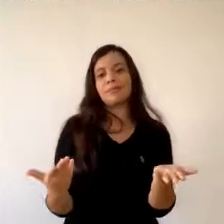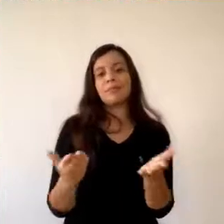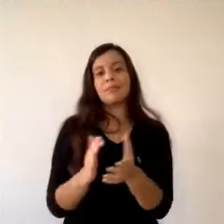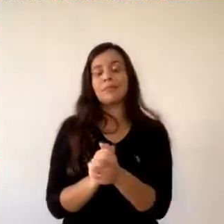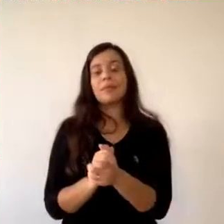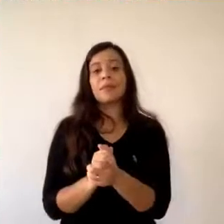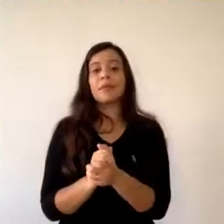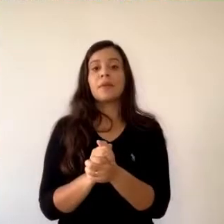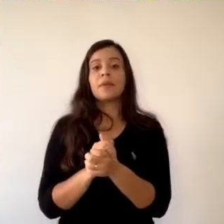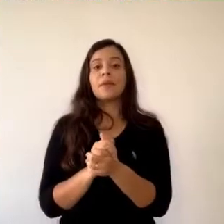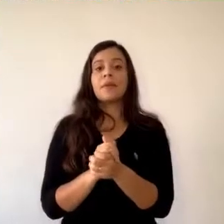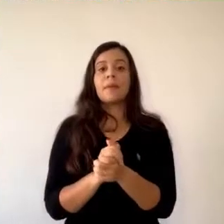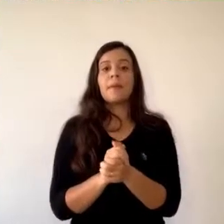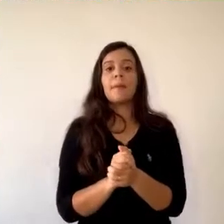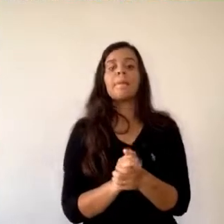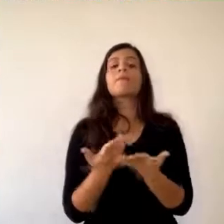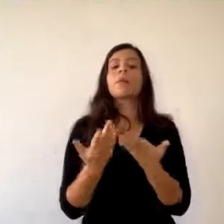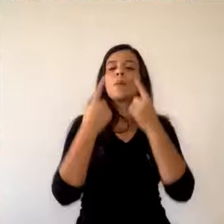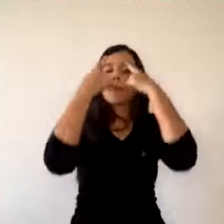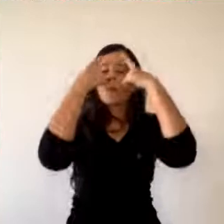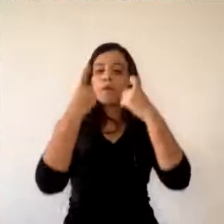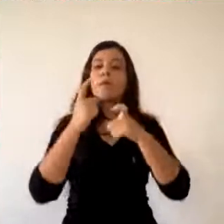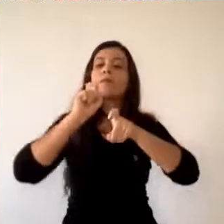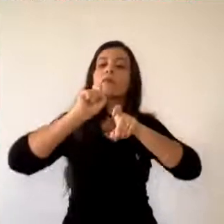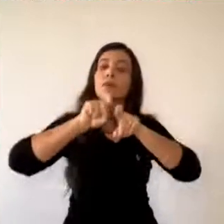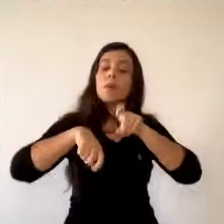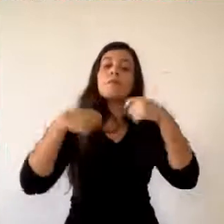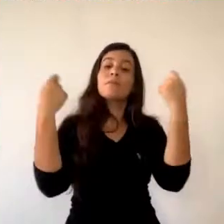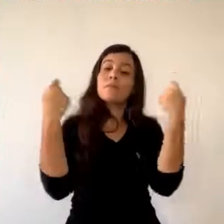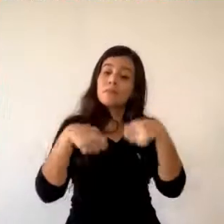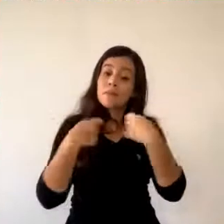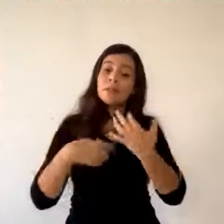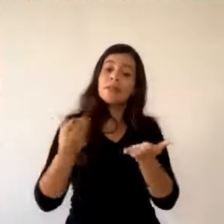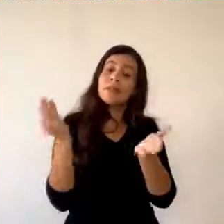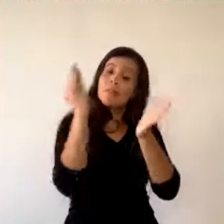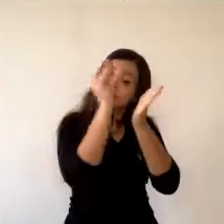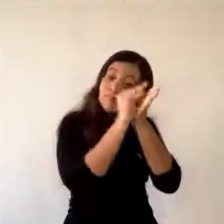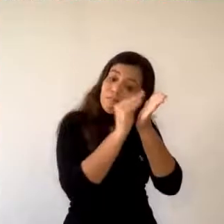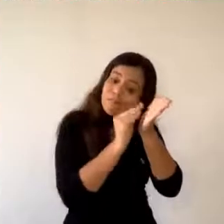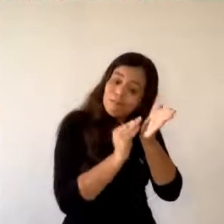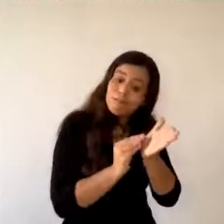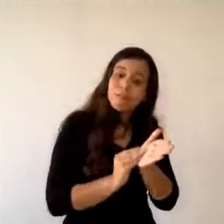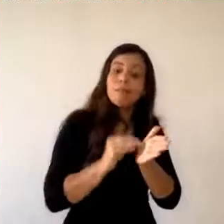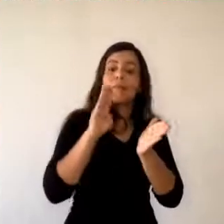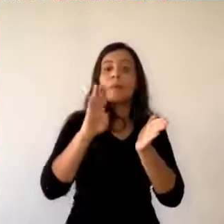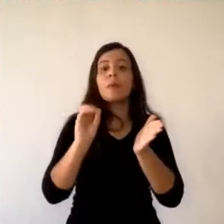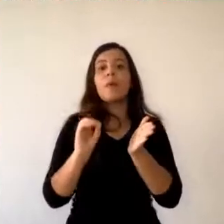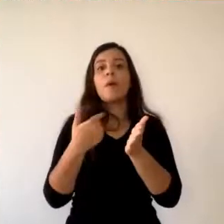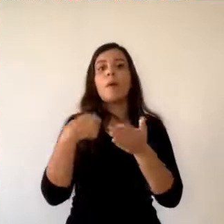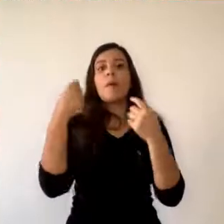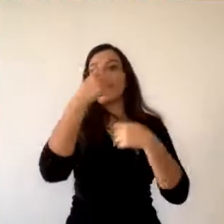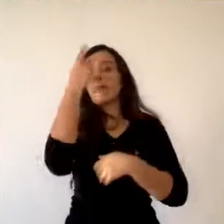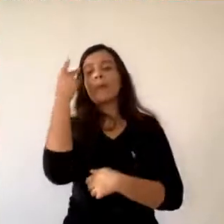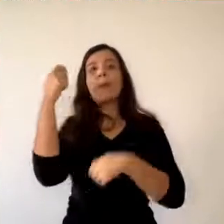of complaint bulletins did not include violence against women.